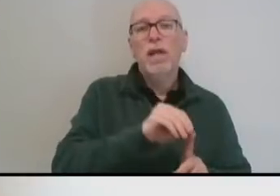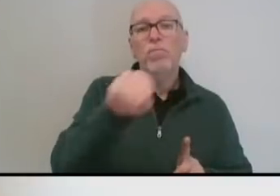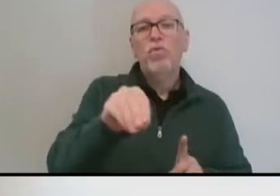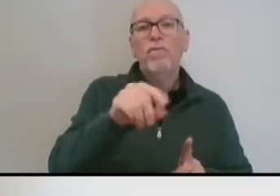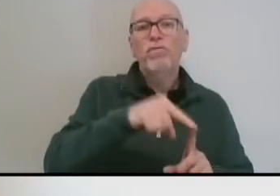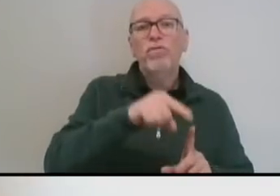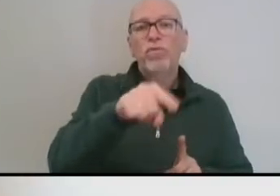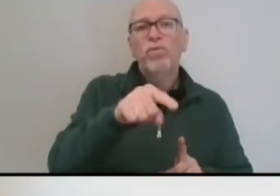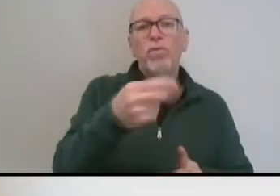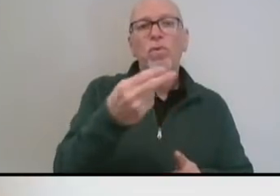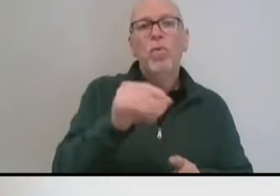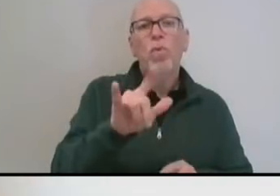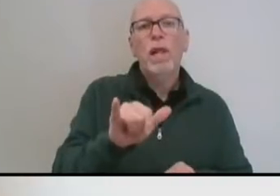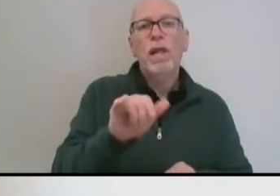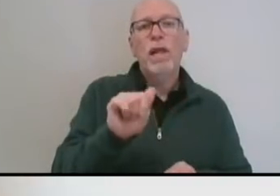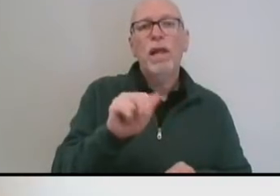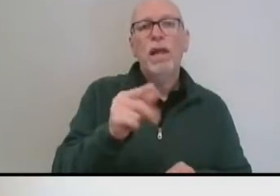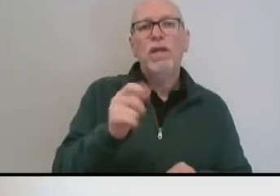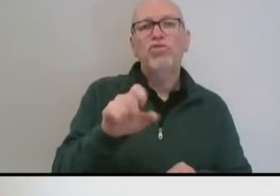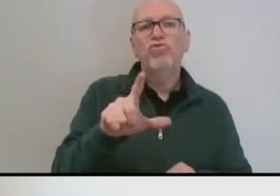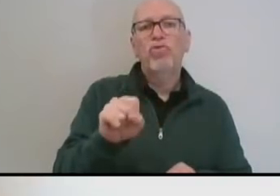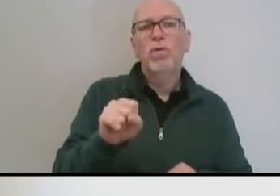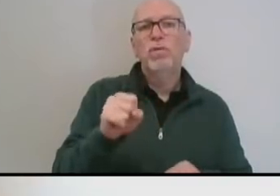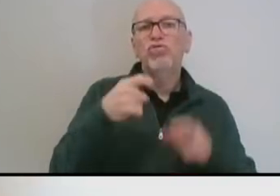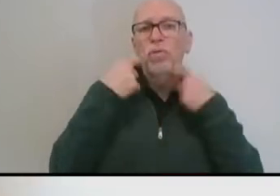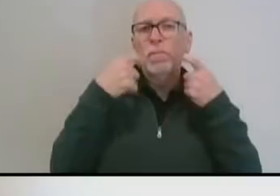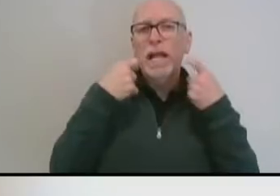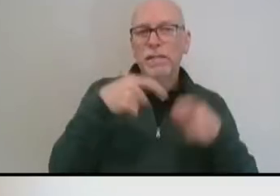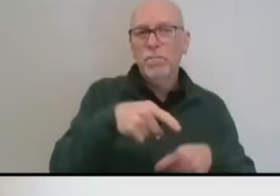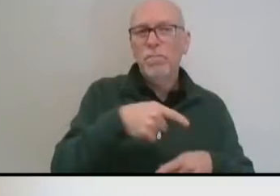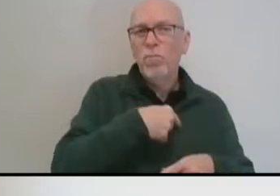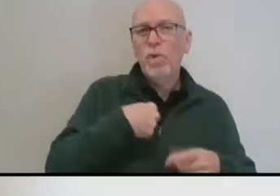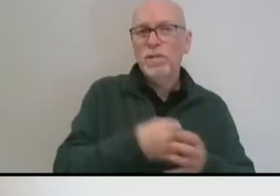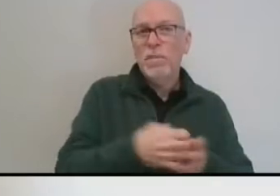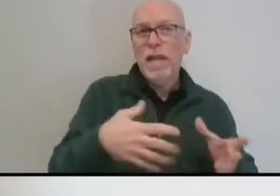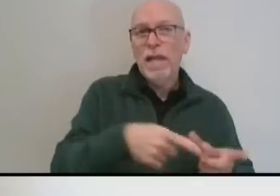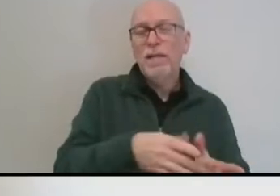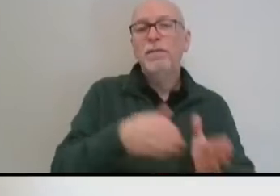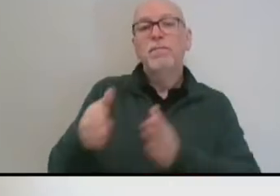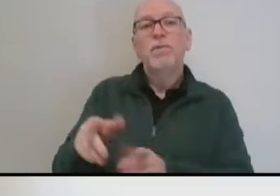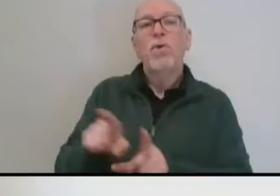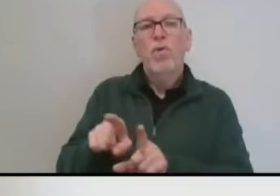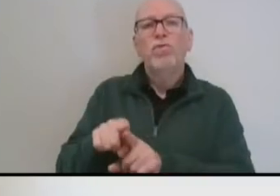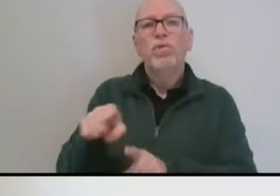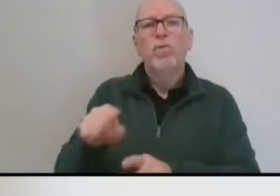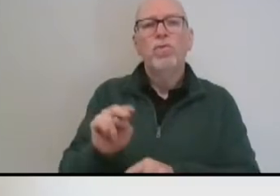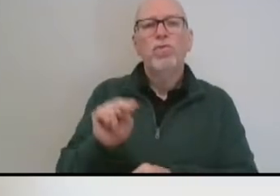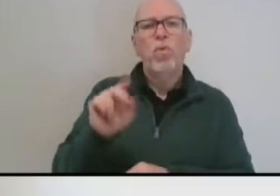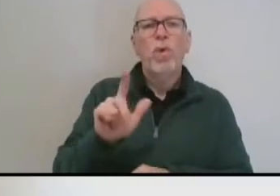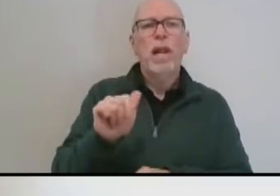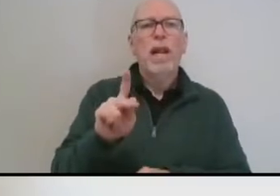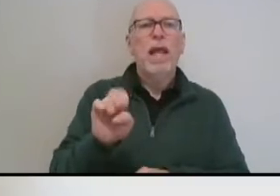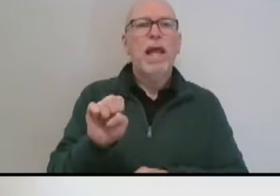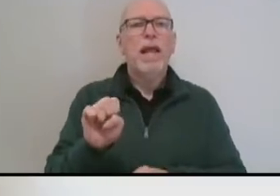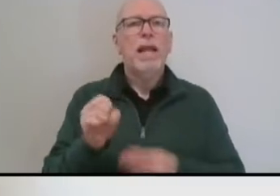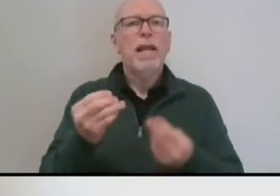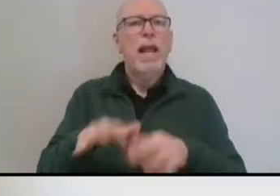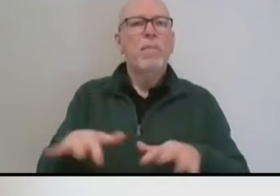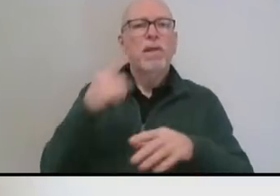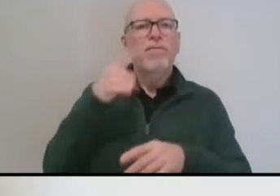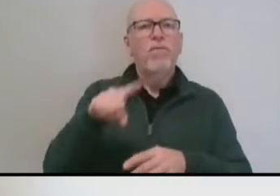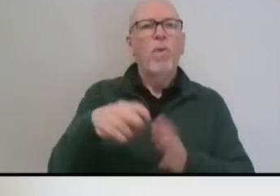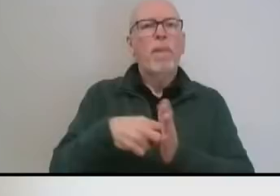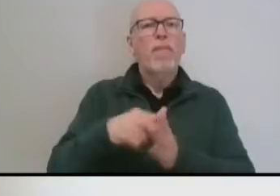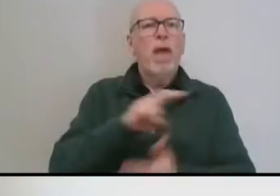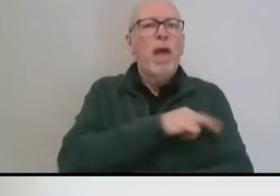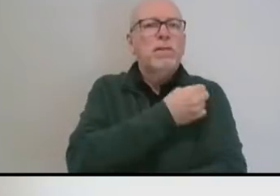the Holy Angels Gymnasium as we expand, as well as the North Lake campus of Methodist